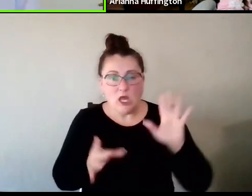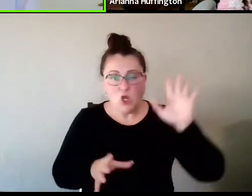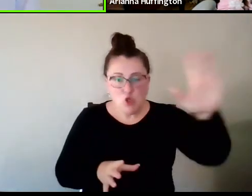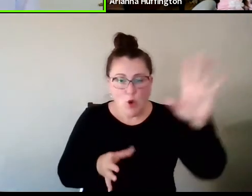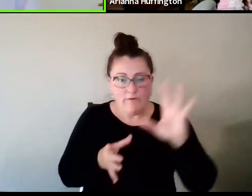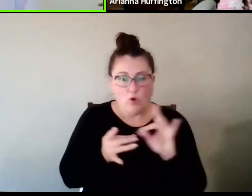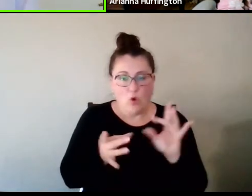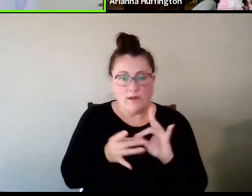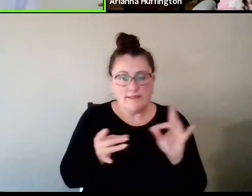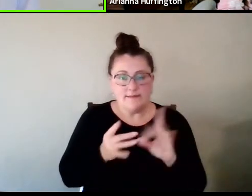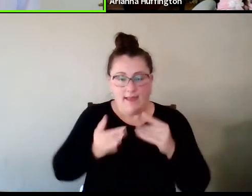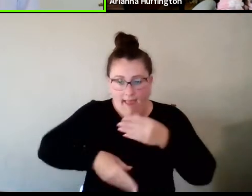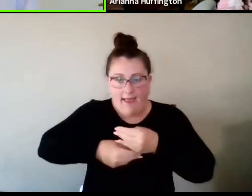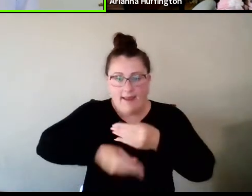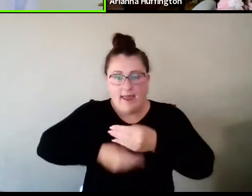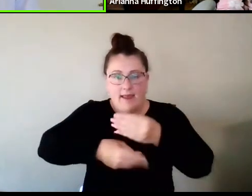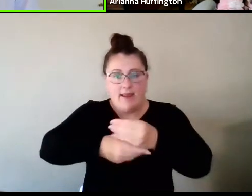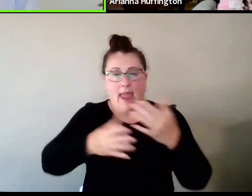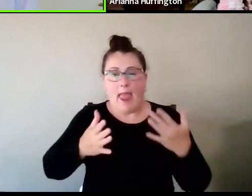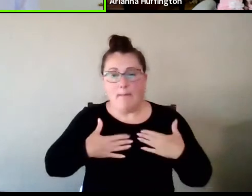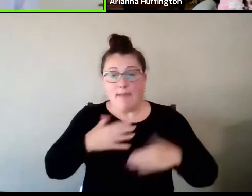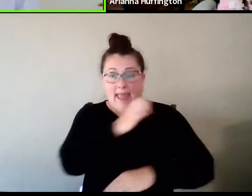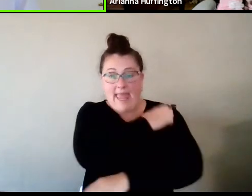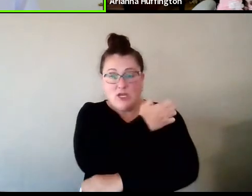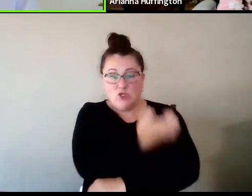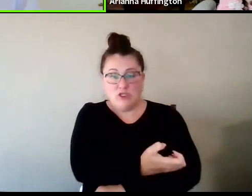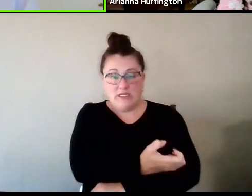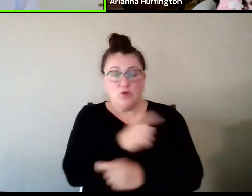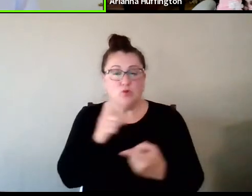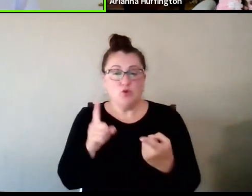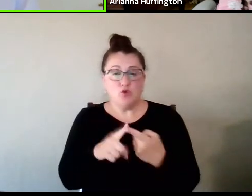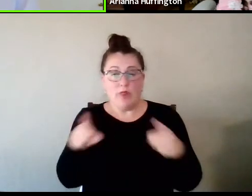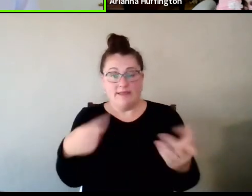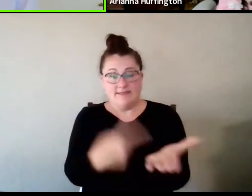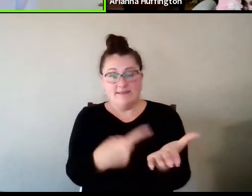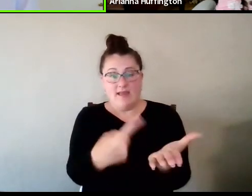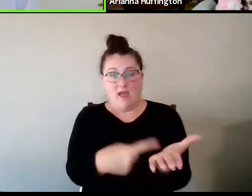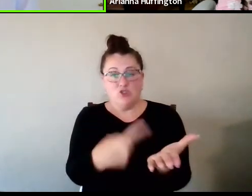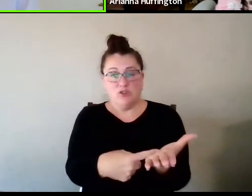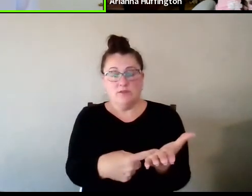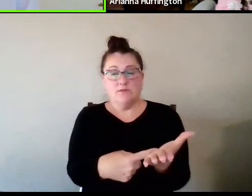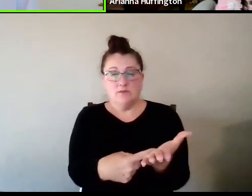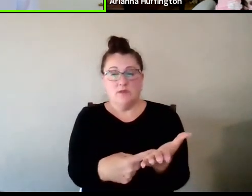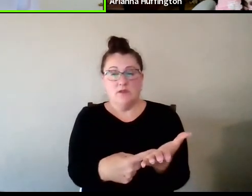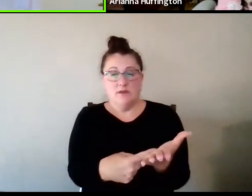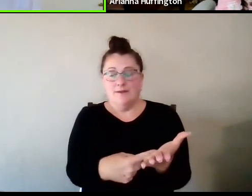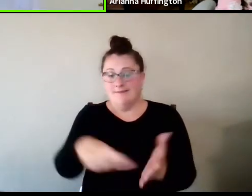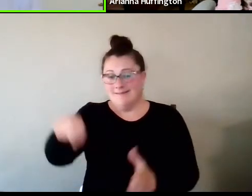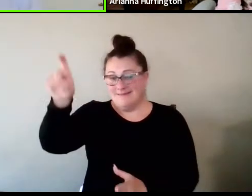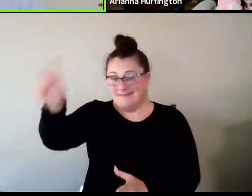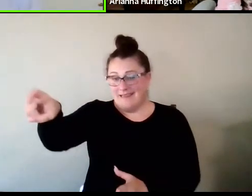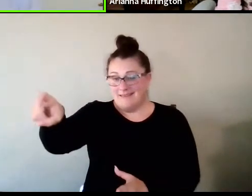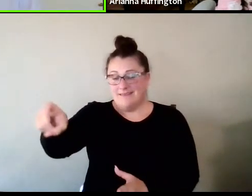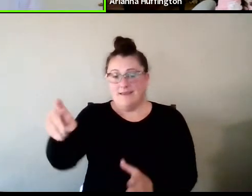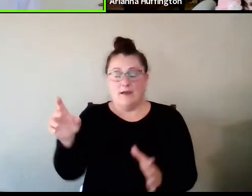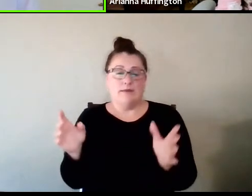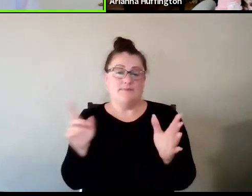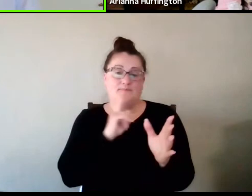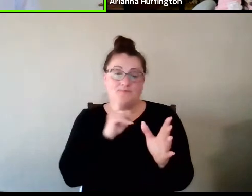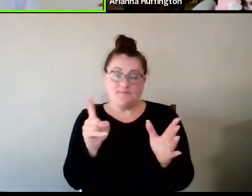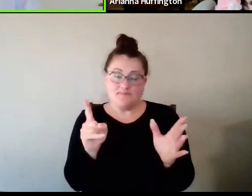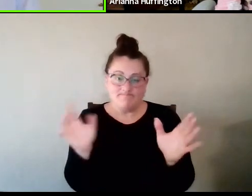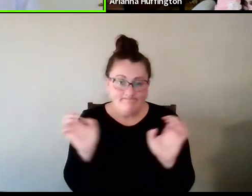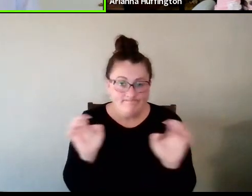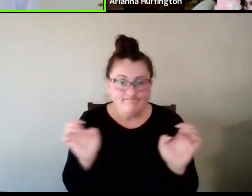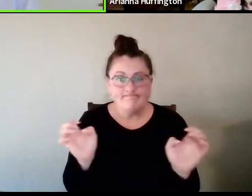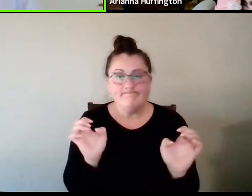there. I want to add my voice and my energy to this discussion and to this necessary and urgent